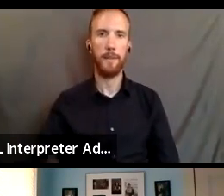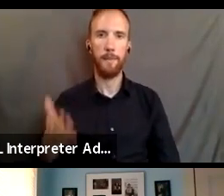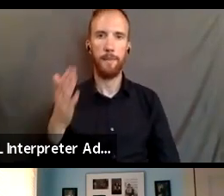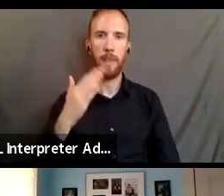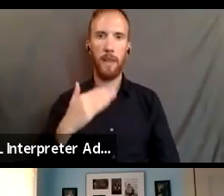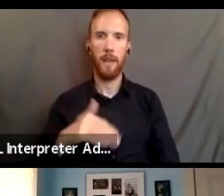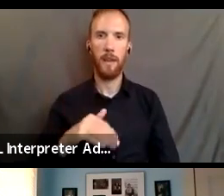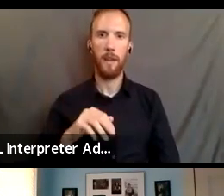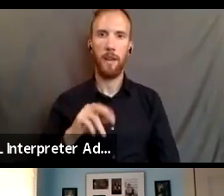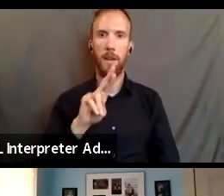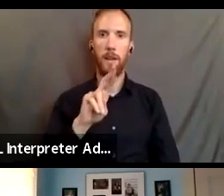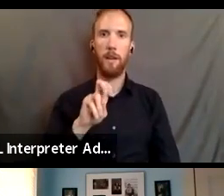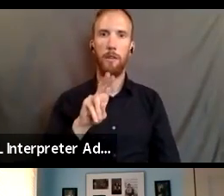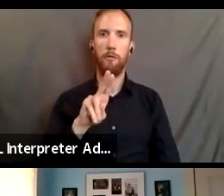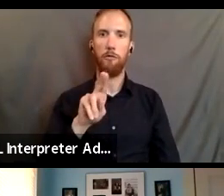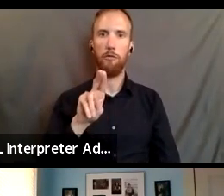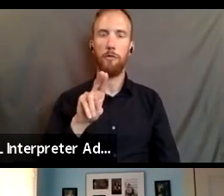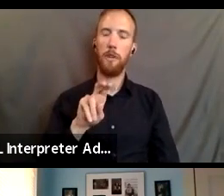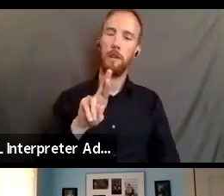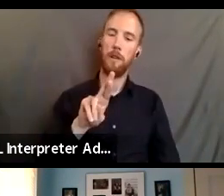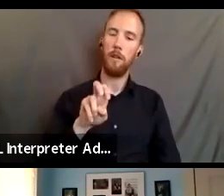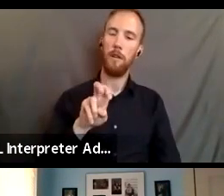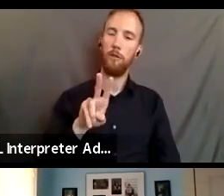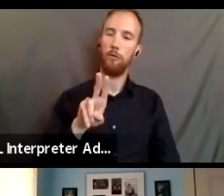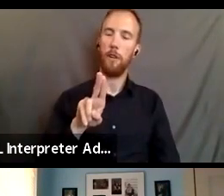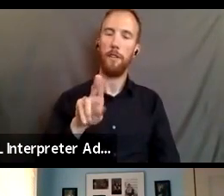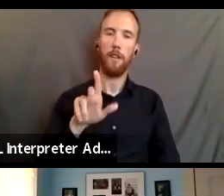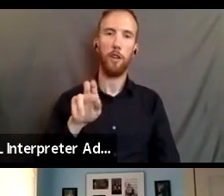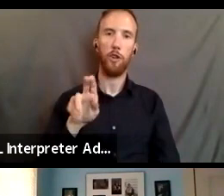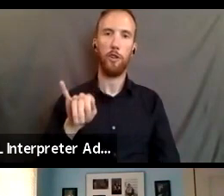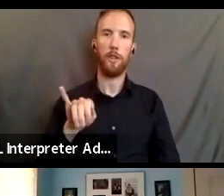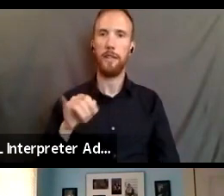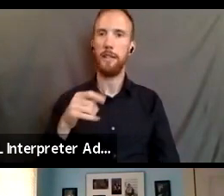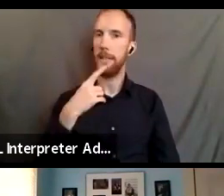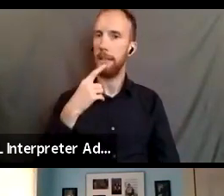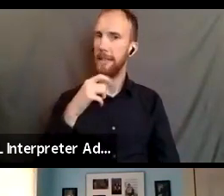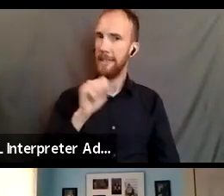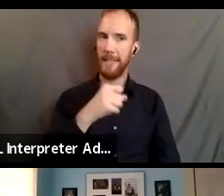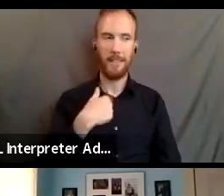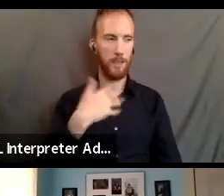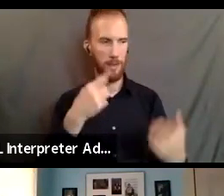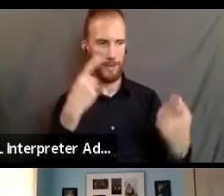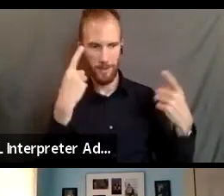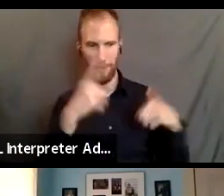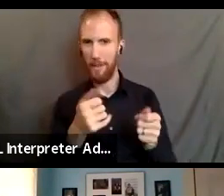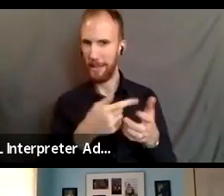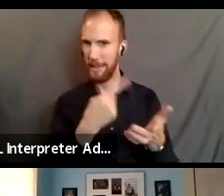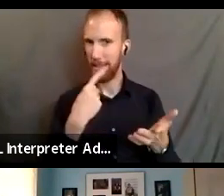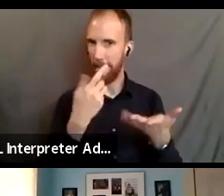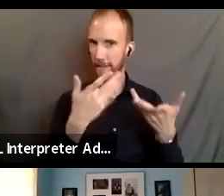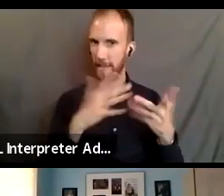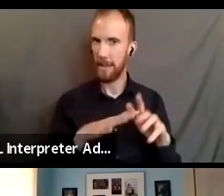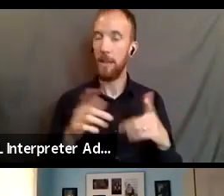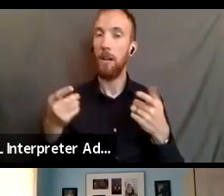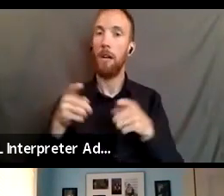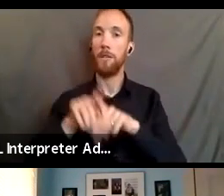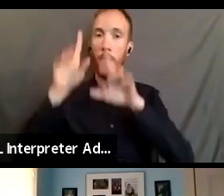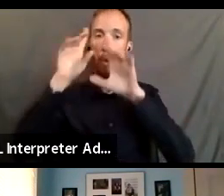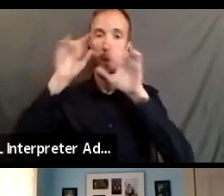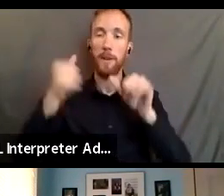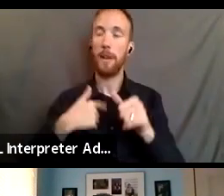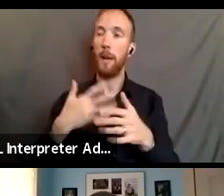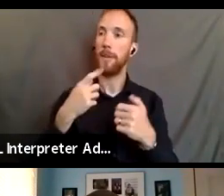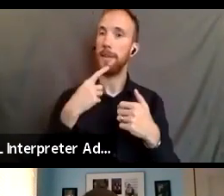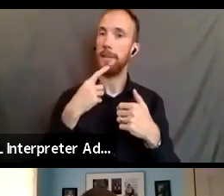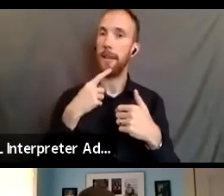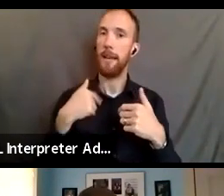easy i wanted to agree with everything she just said also the question the u.s president of i i um really appreciate all the